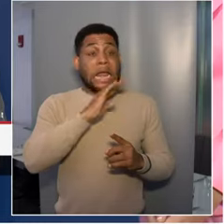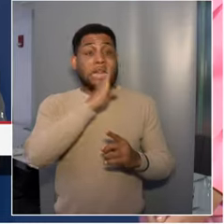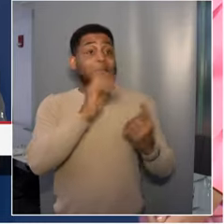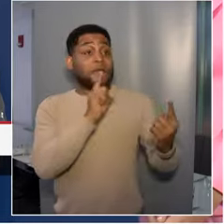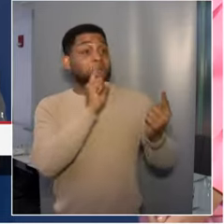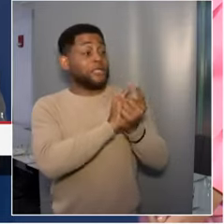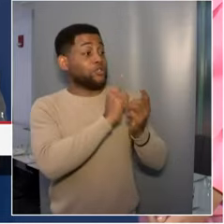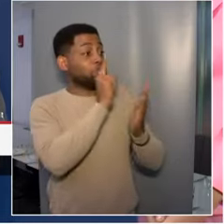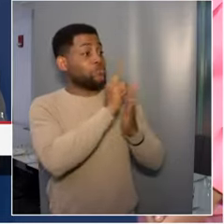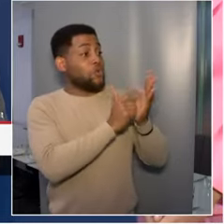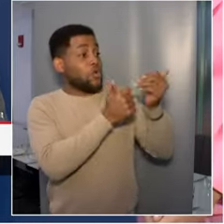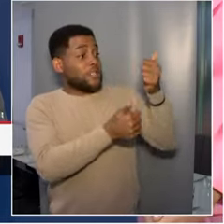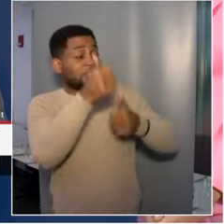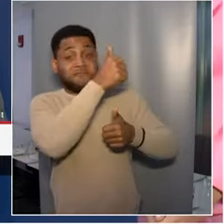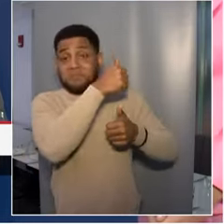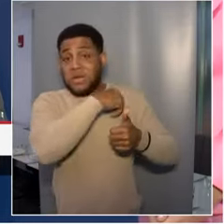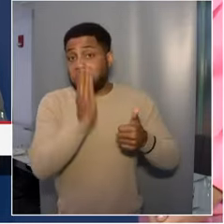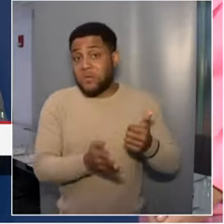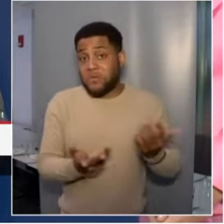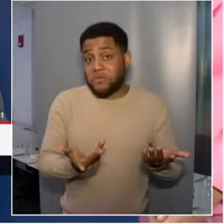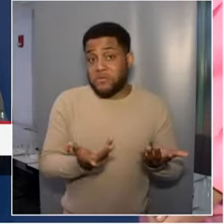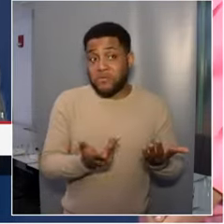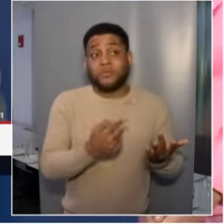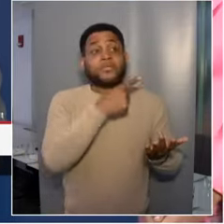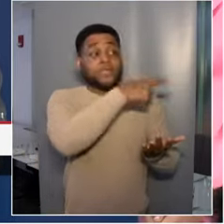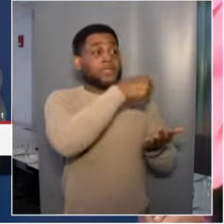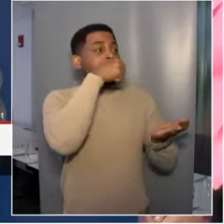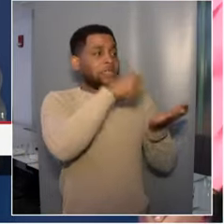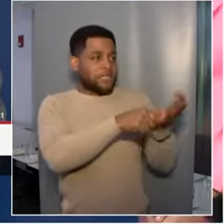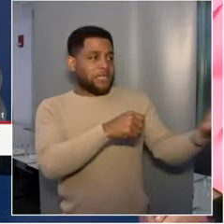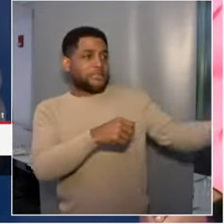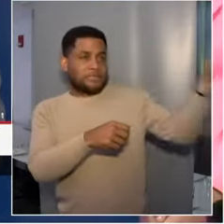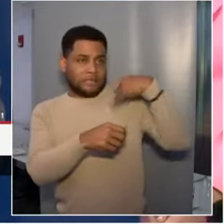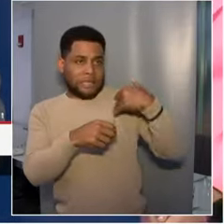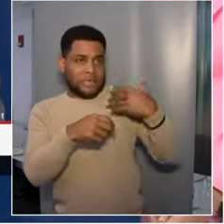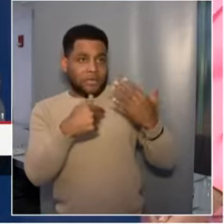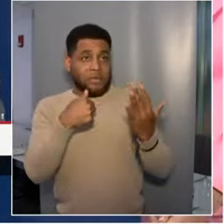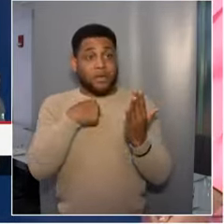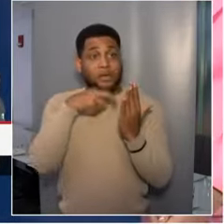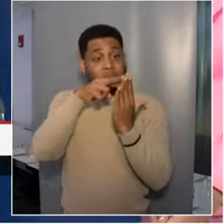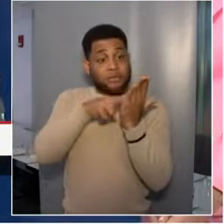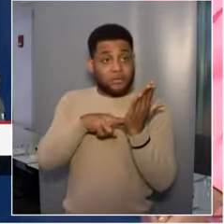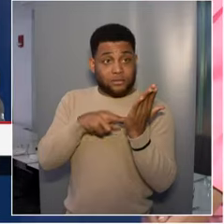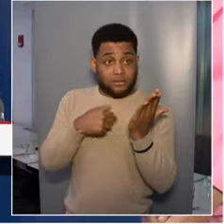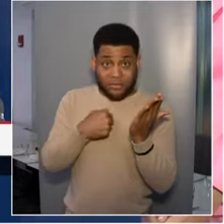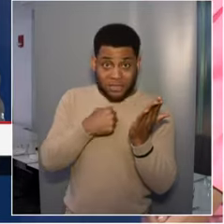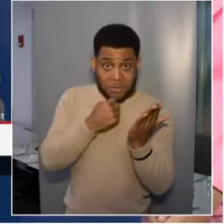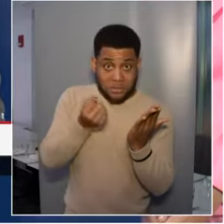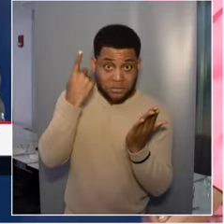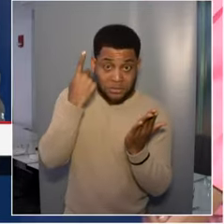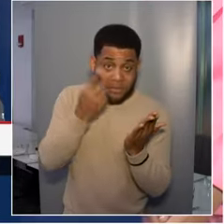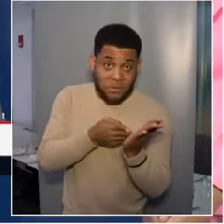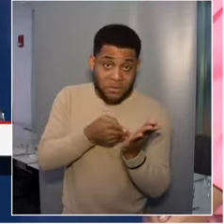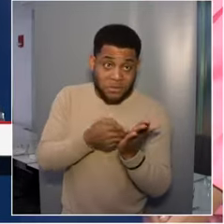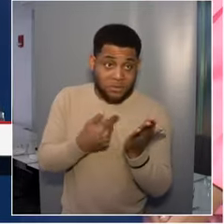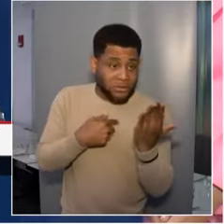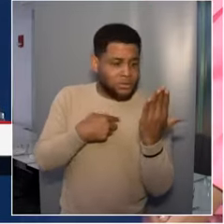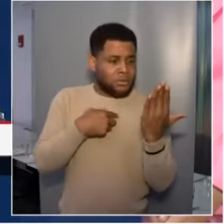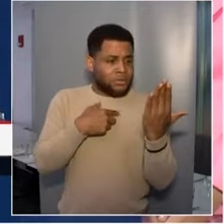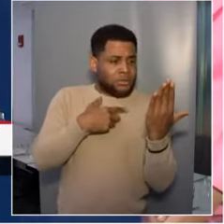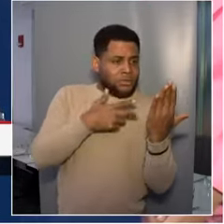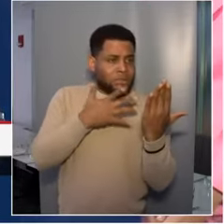I certainly didn't move quickly because of the letter. This